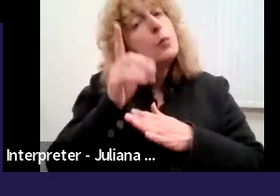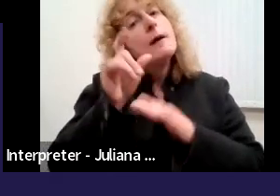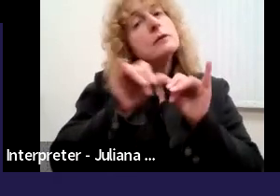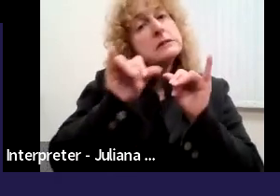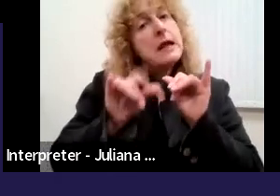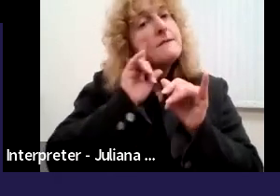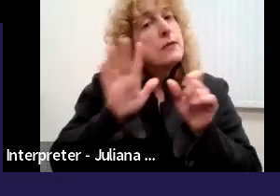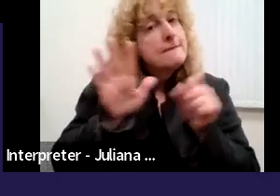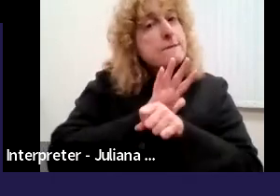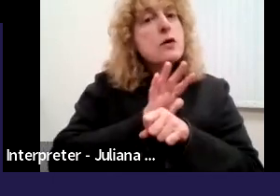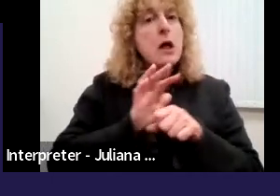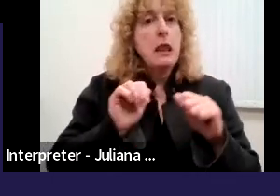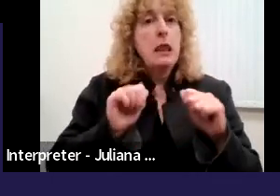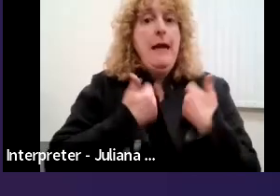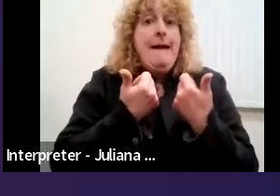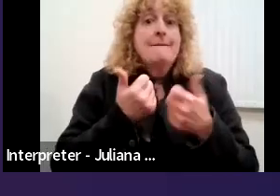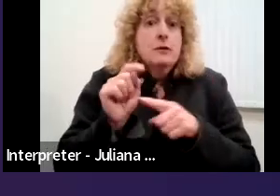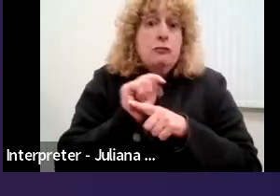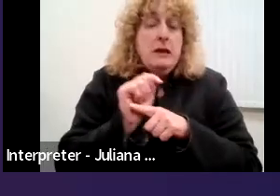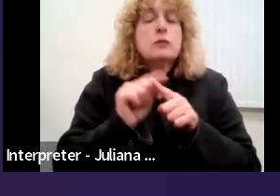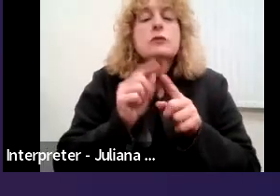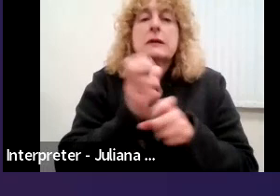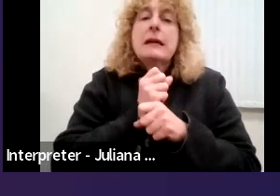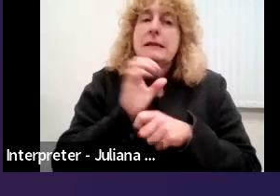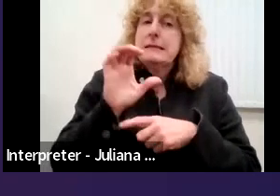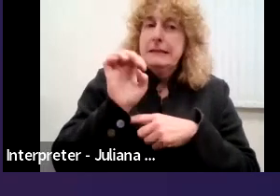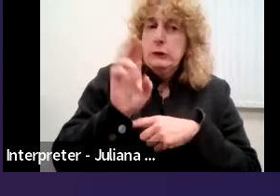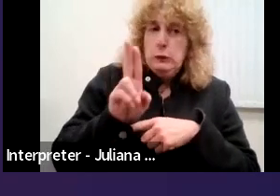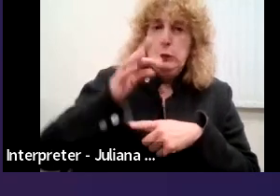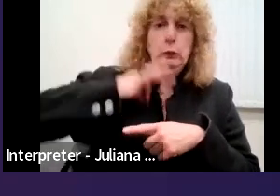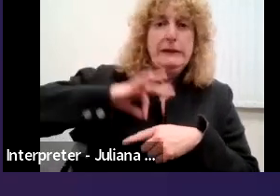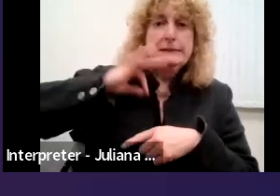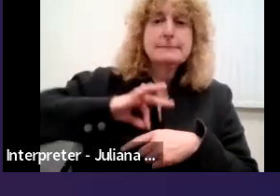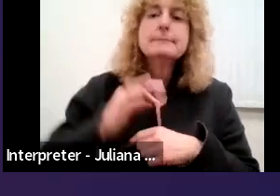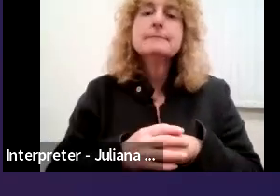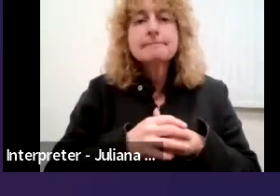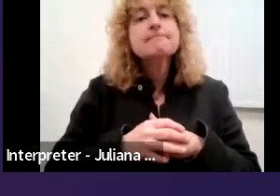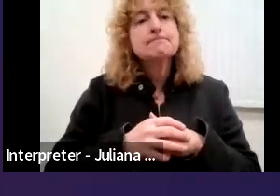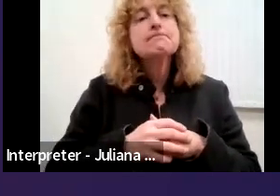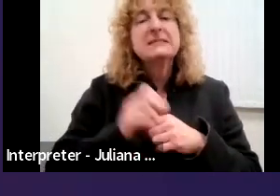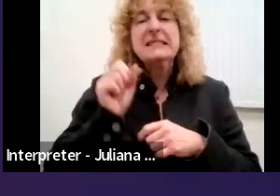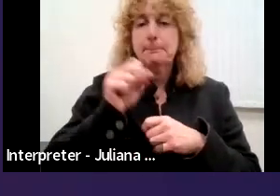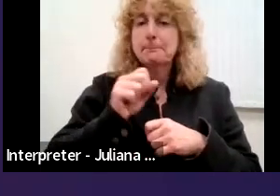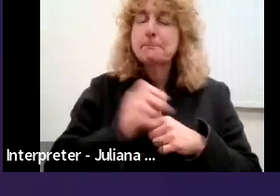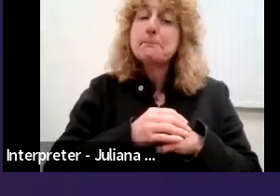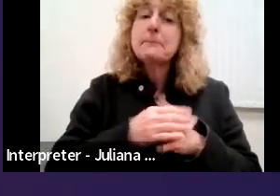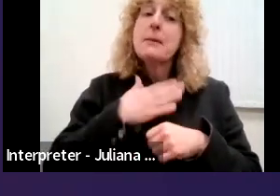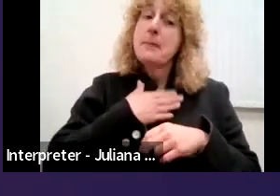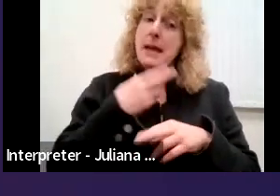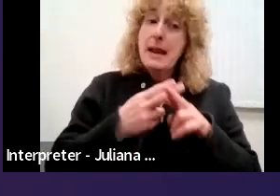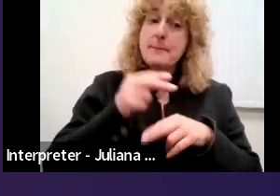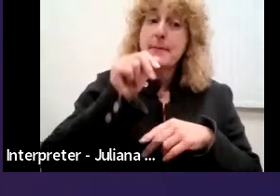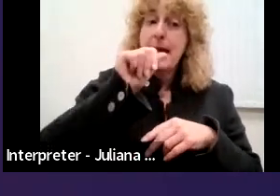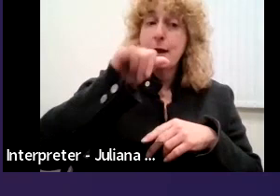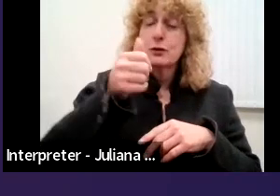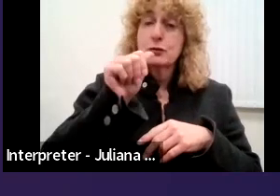entire live training to get the continuing education credits. Yes. And my name is Ajane